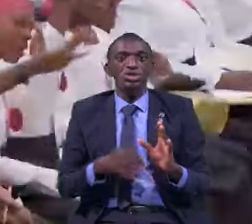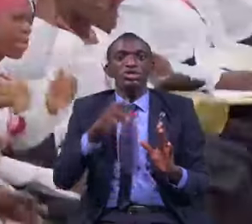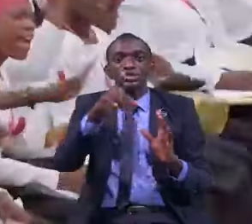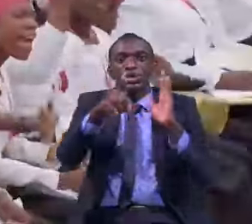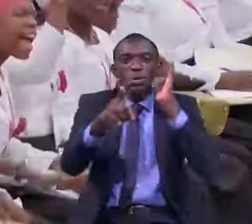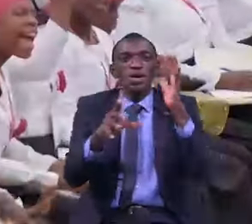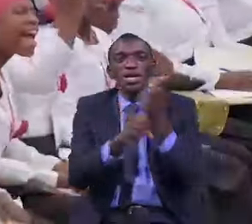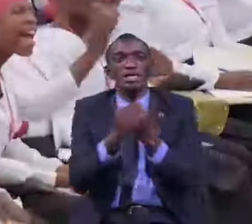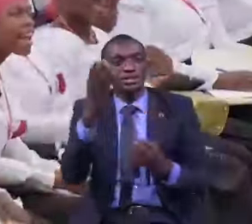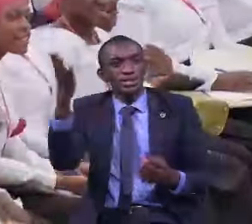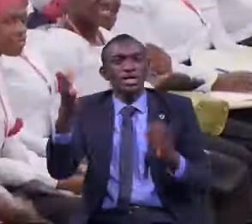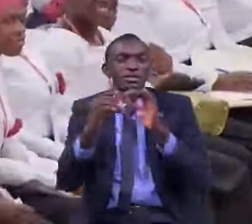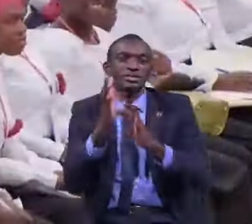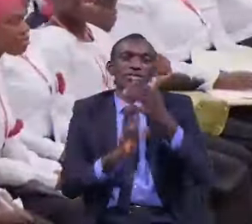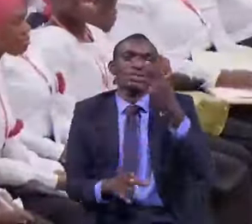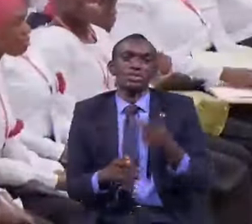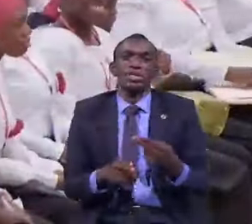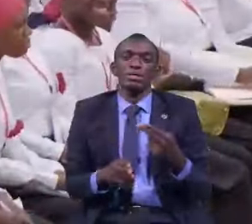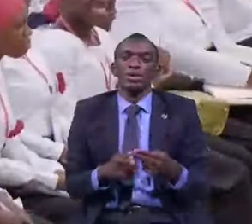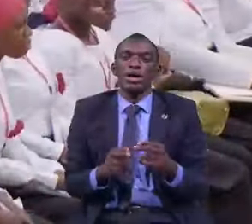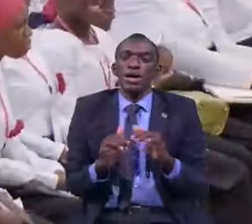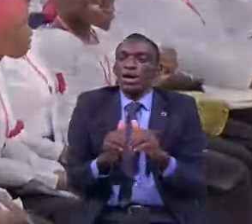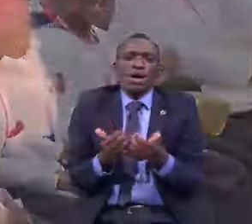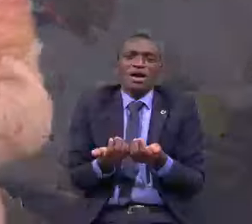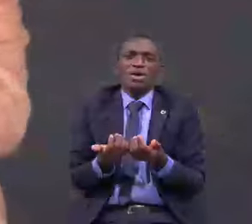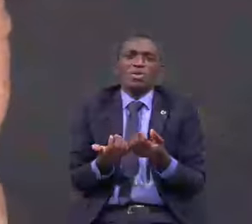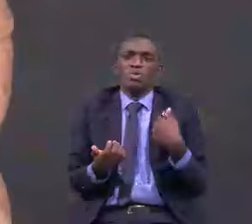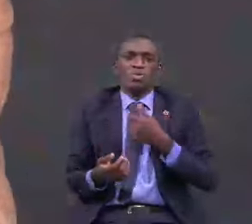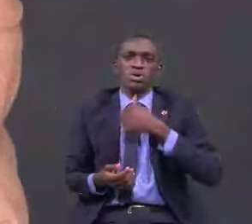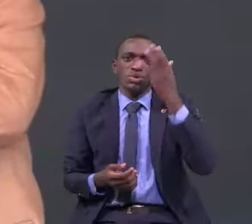y arriveras. How do we know we're going to get there?